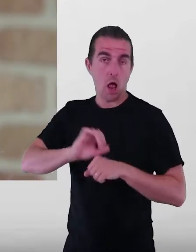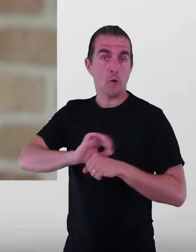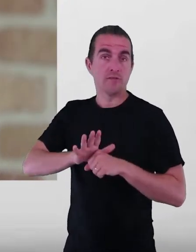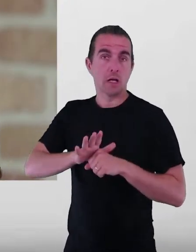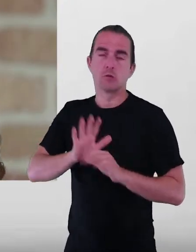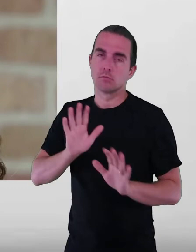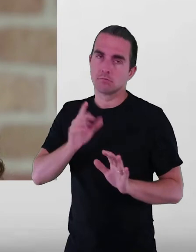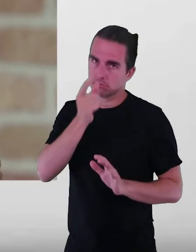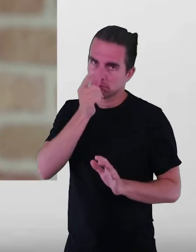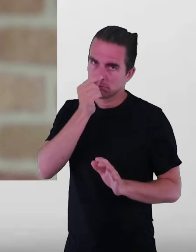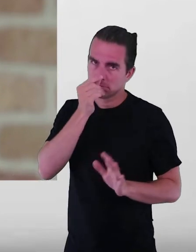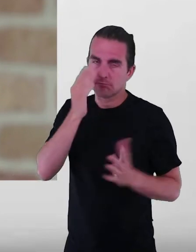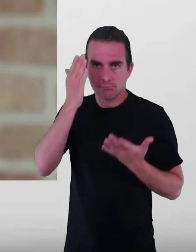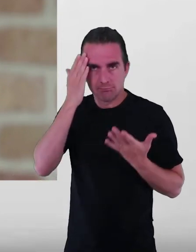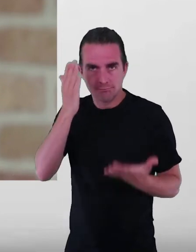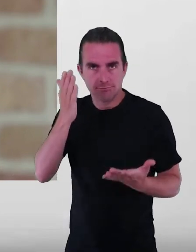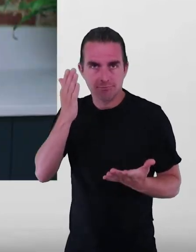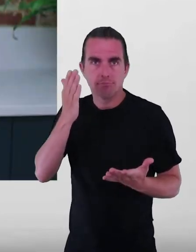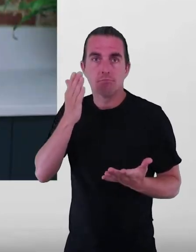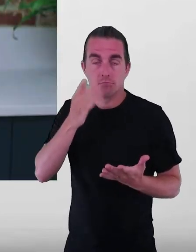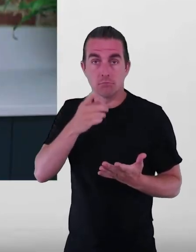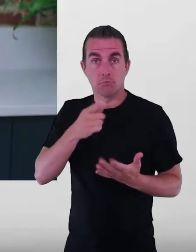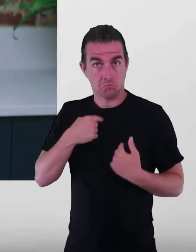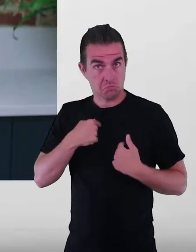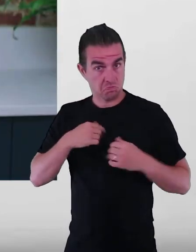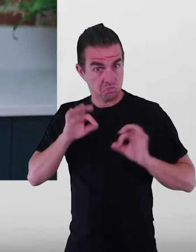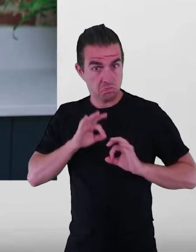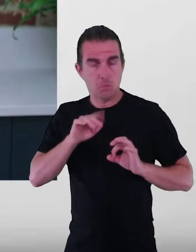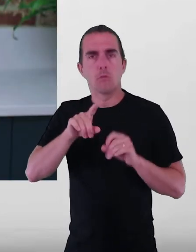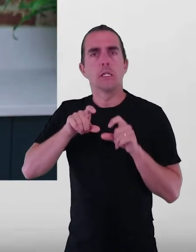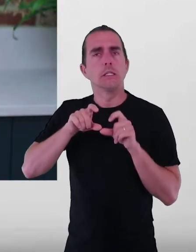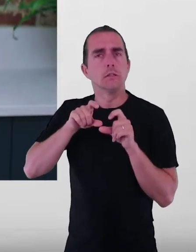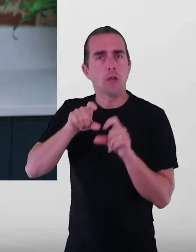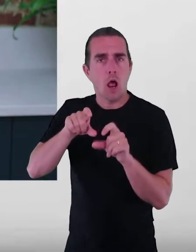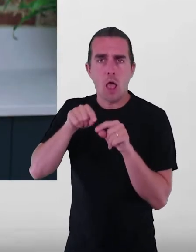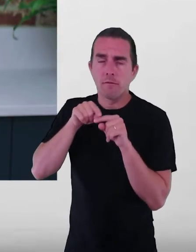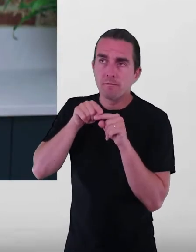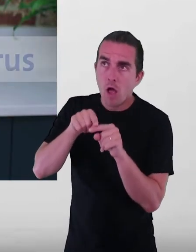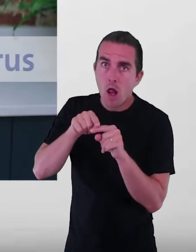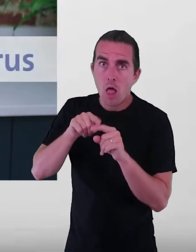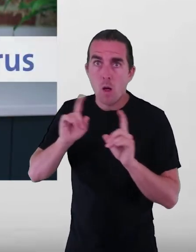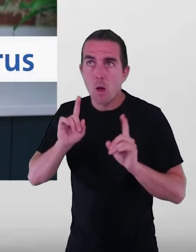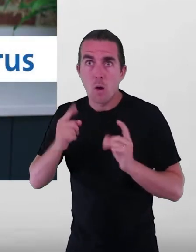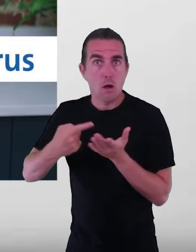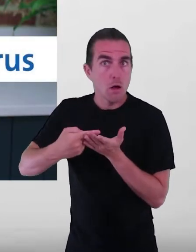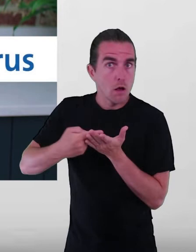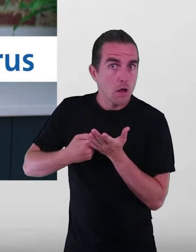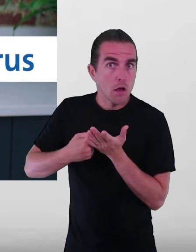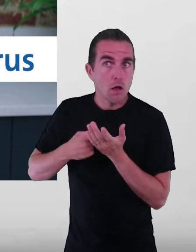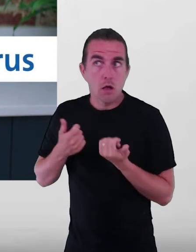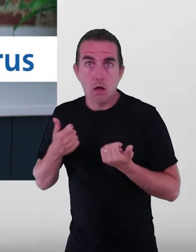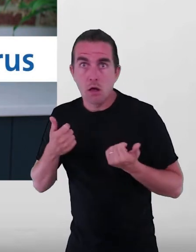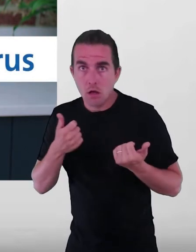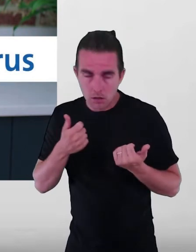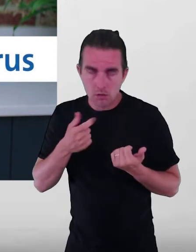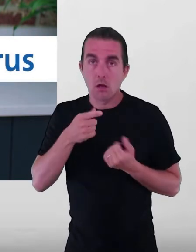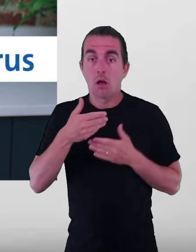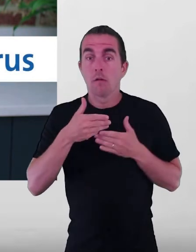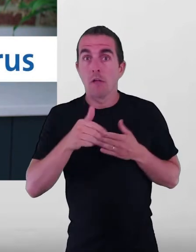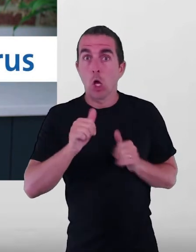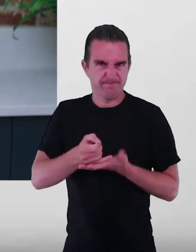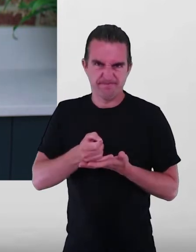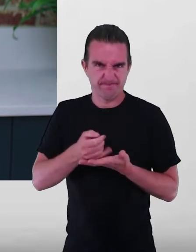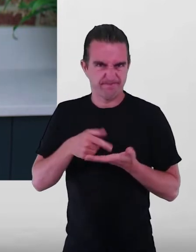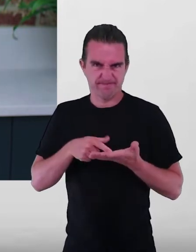guarantee that you do not have coronavirus. If you test negative, you should continue to follow national and local rules and